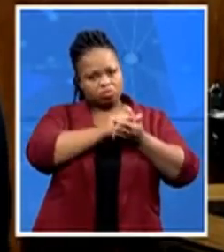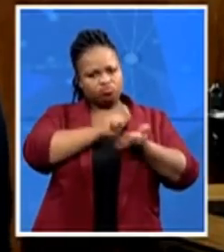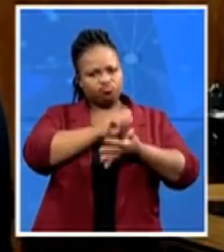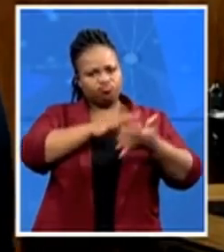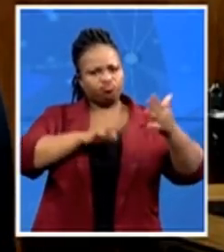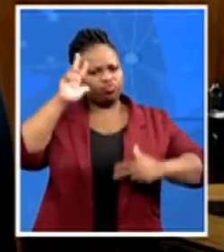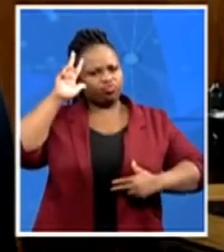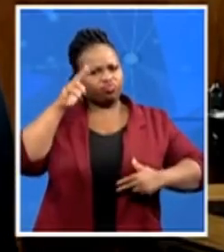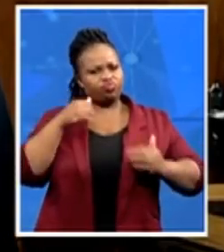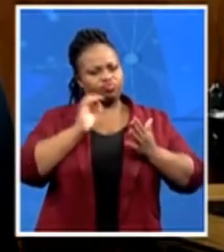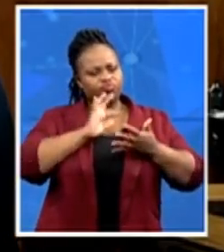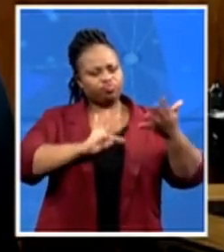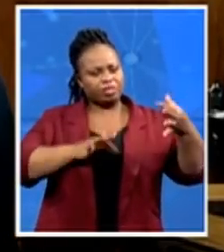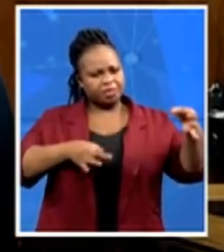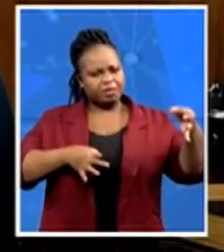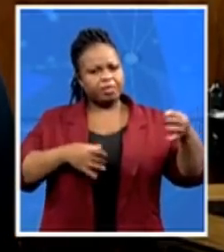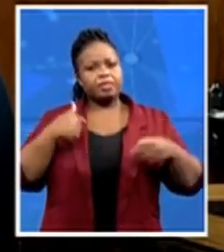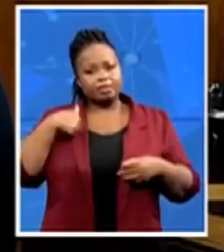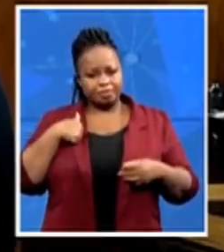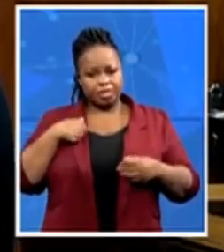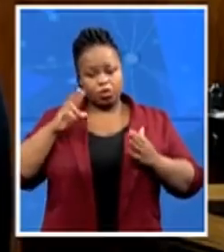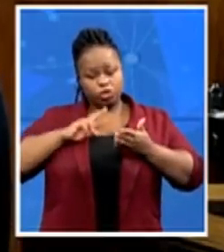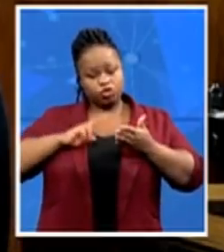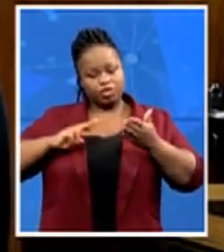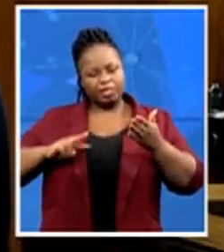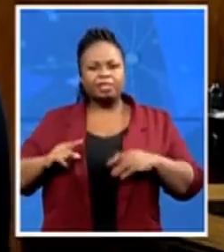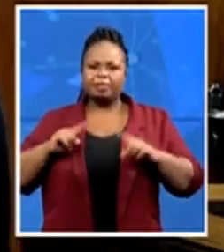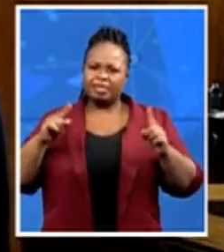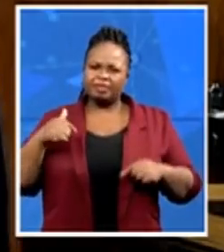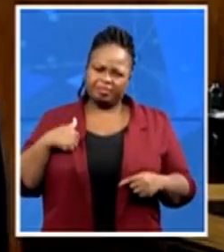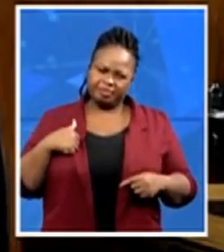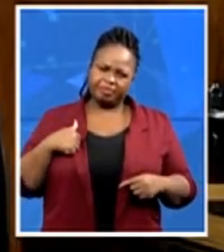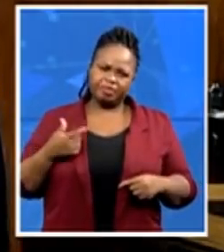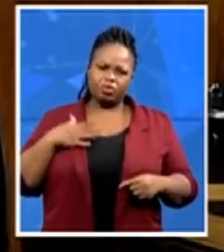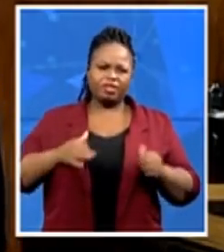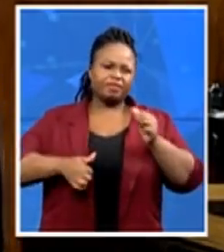applicant has convinced you, but let me just first deal with it backwards. If I look